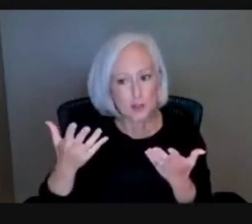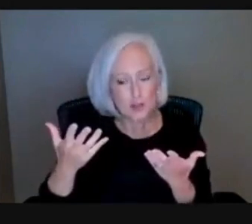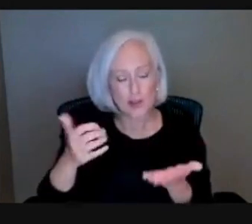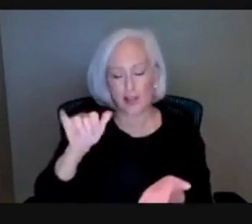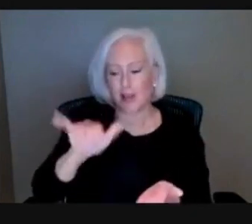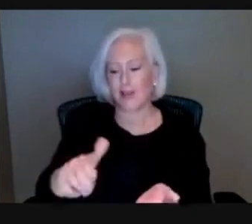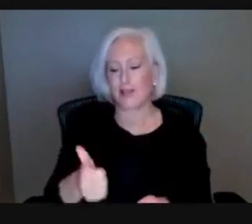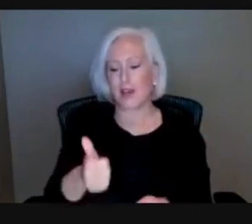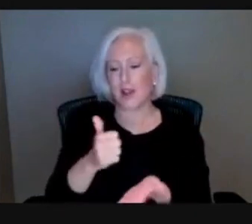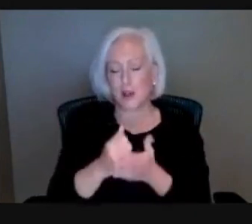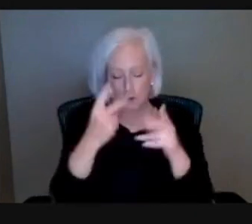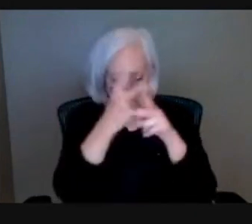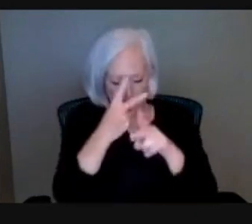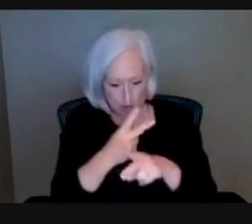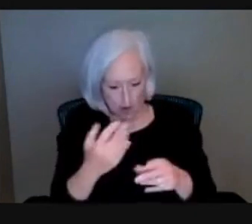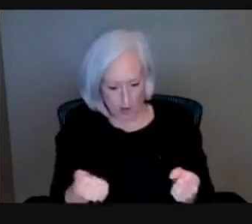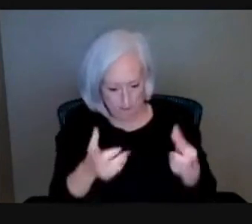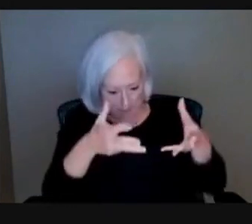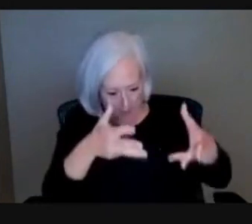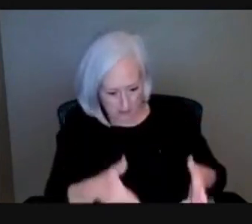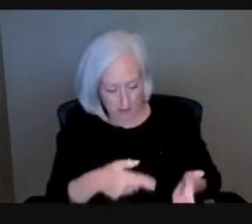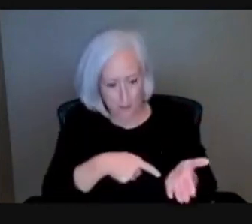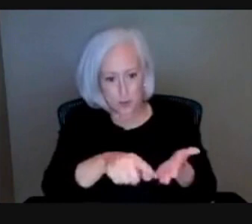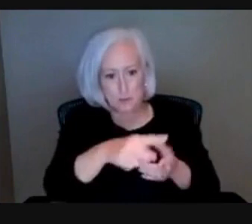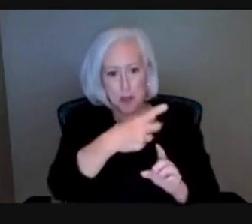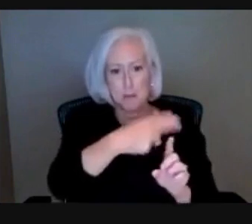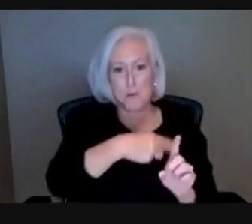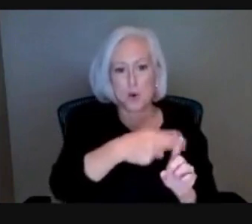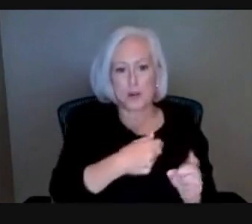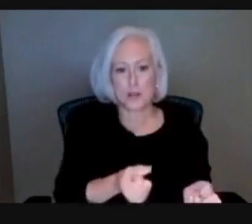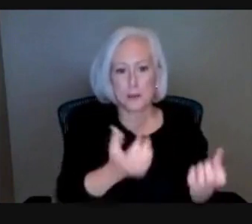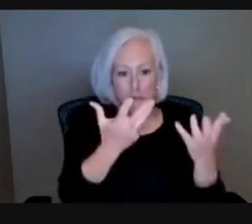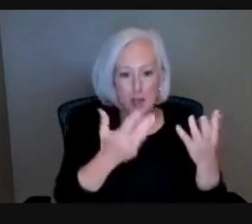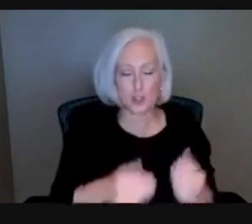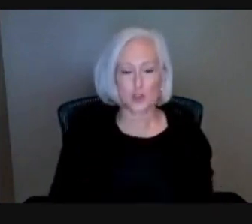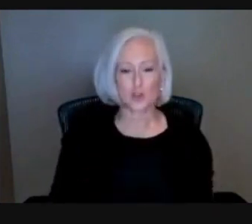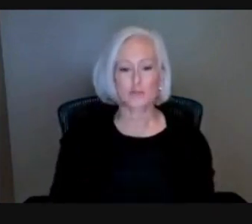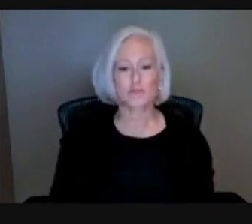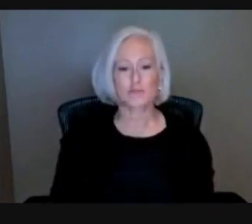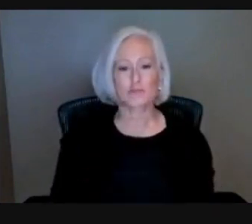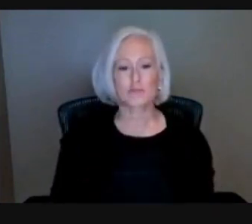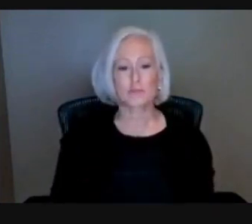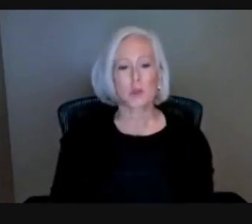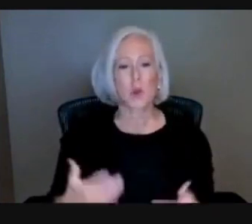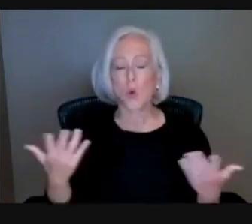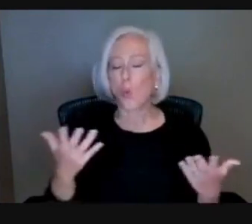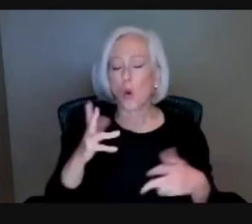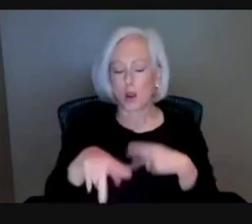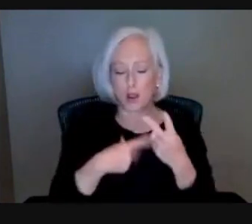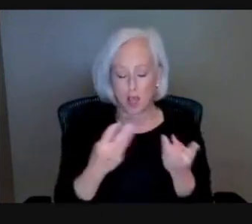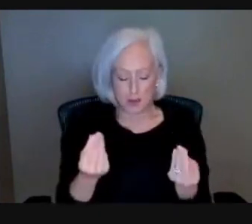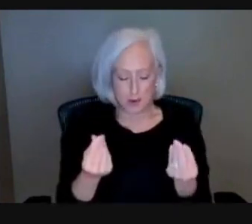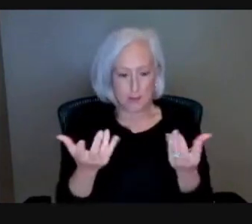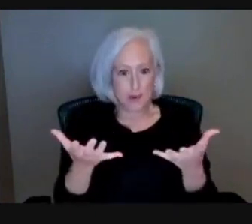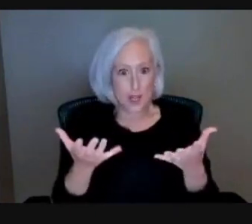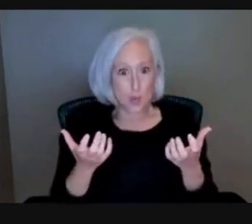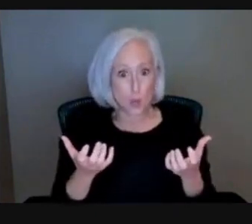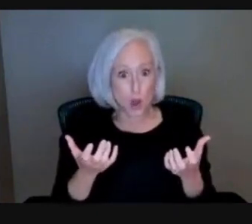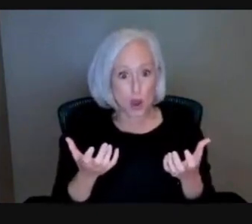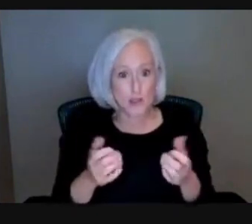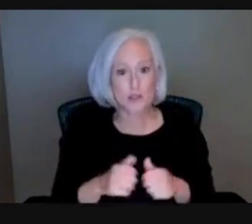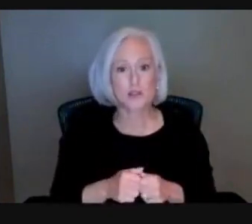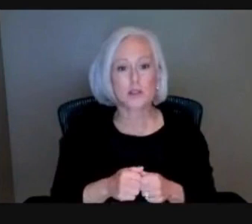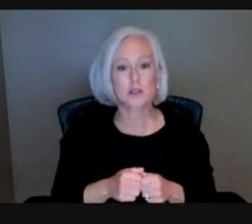what kind of property you have. Each specific property has different things tied to it. For example, if you decide to buy